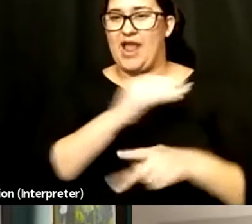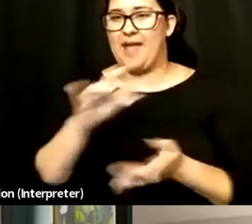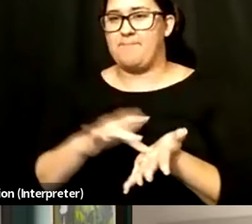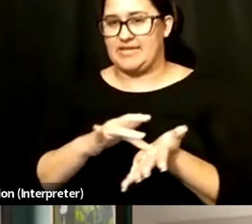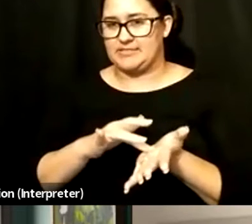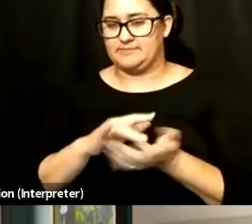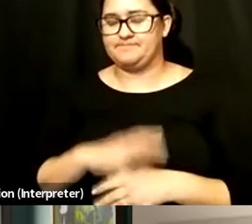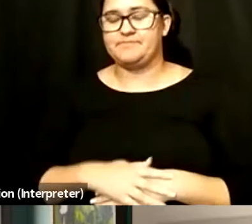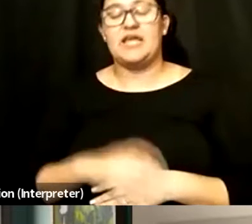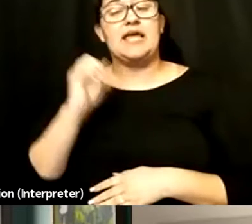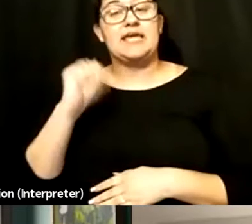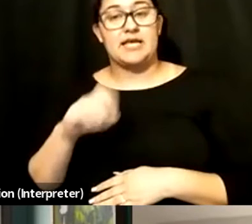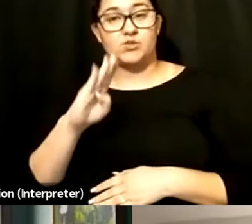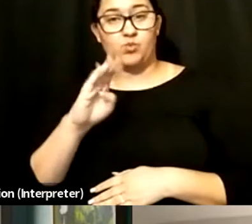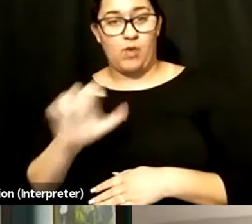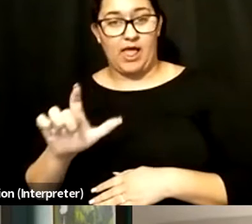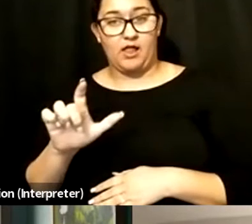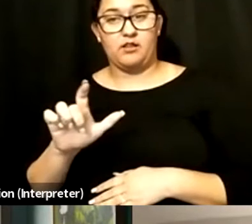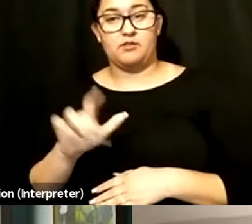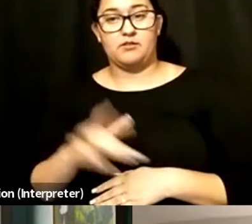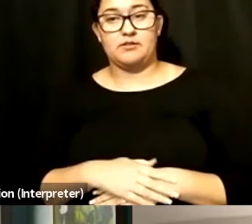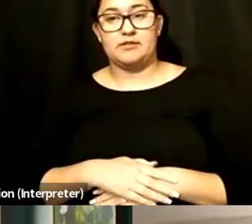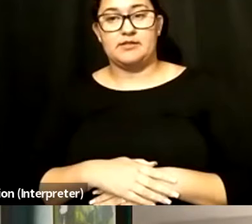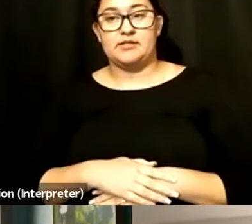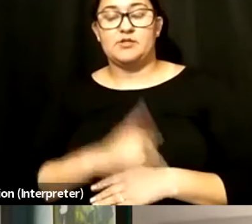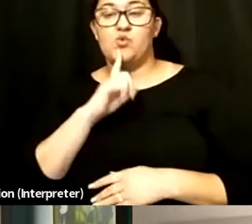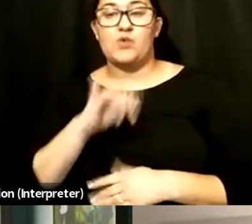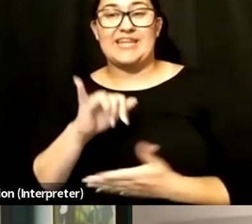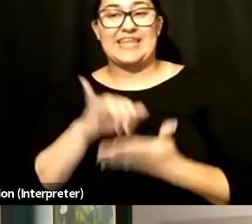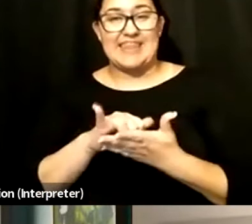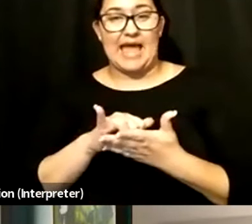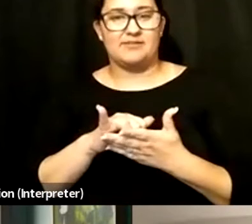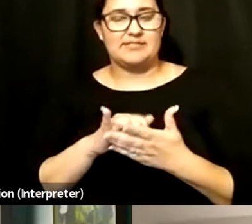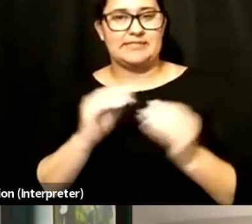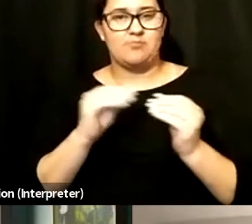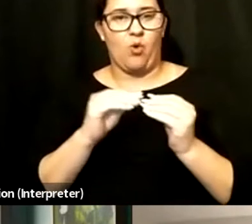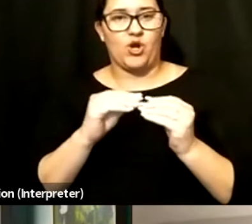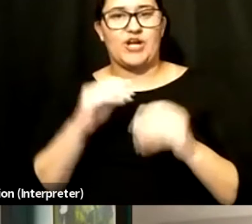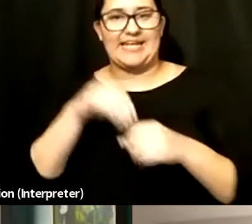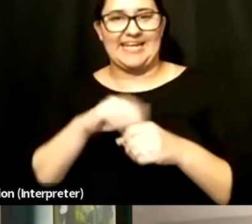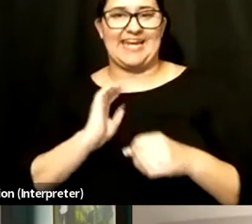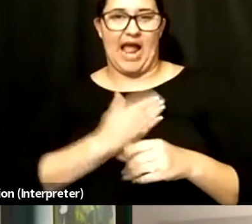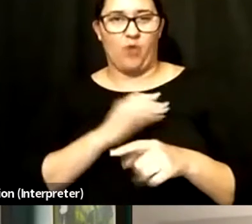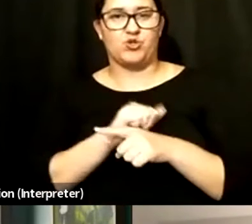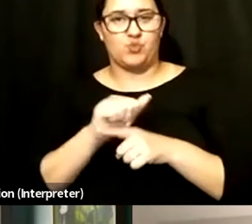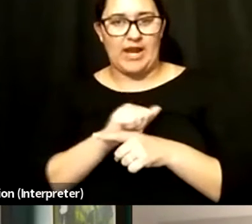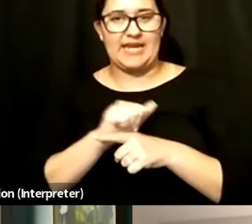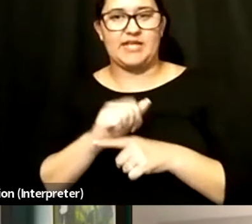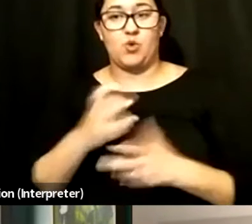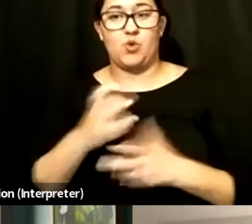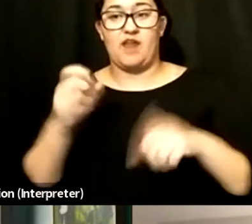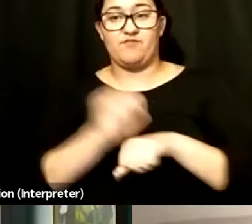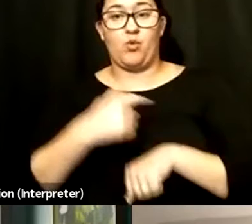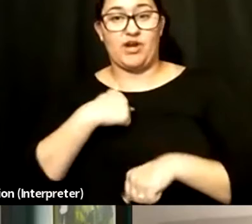Yeah, I mean, ableism is really baked into the training of our medical professionals, unfortunately. So a lot of the work that I do